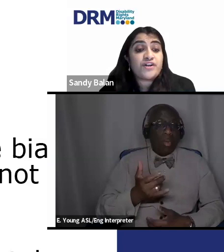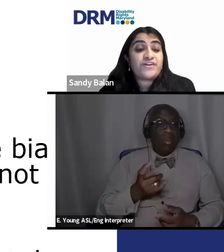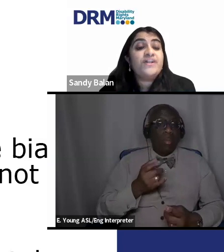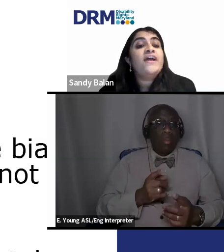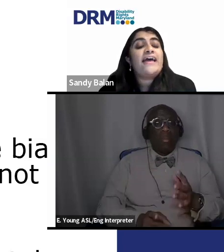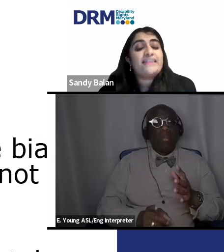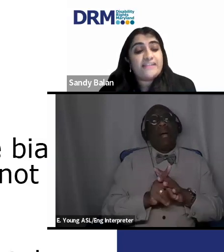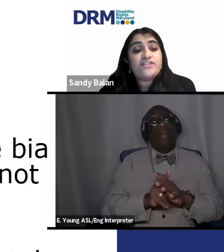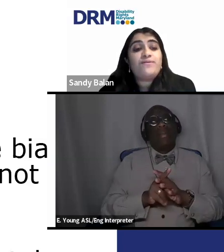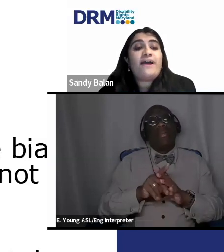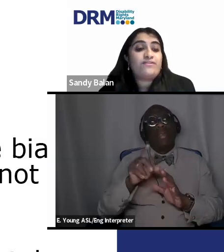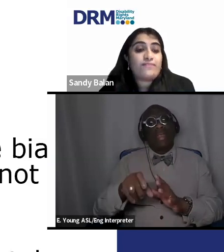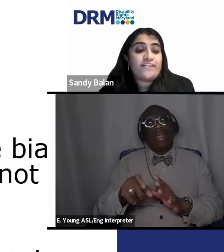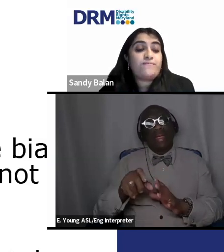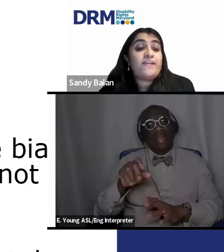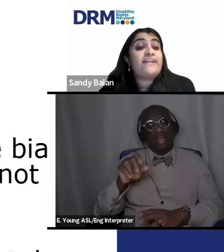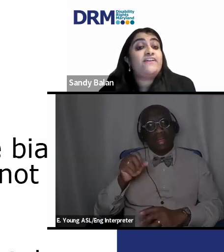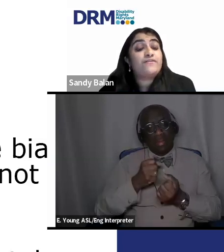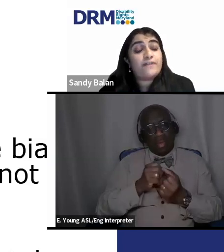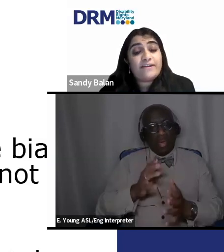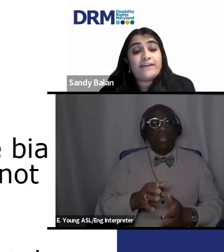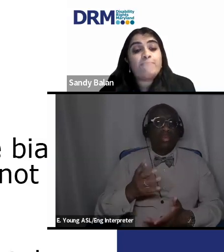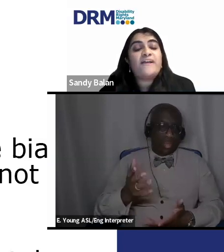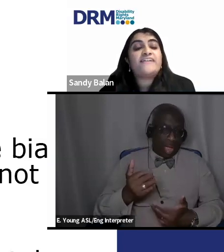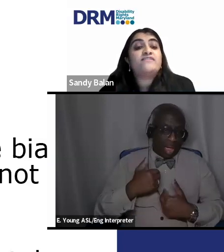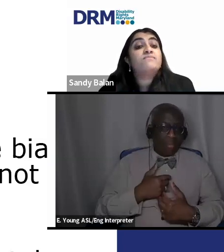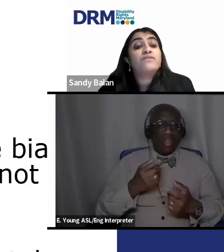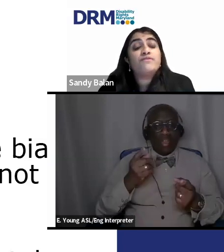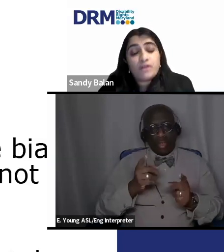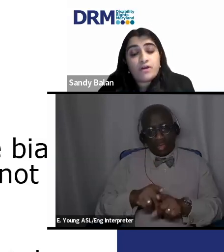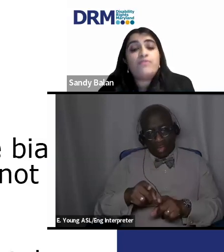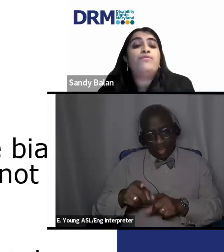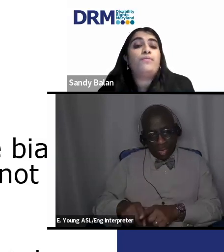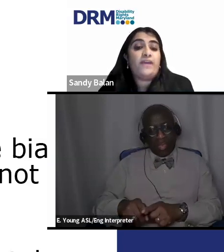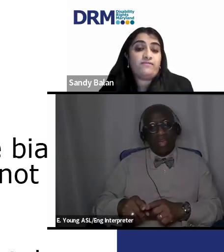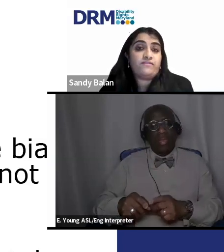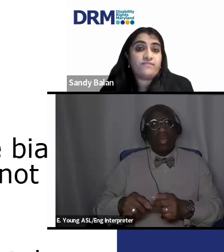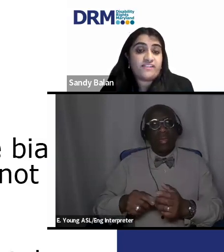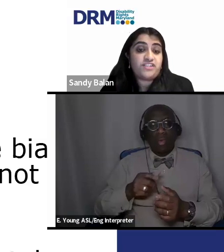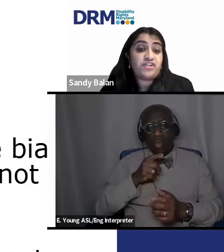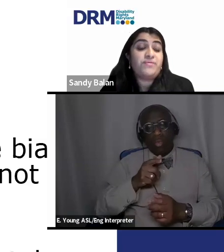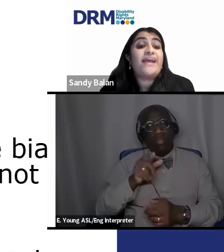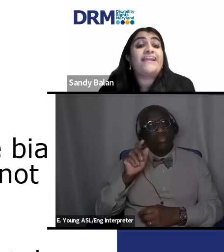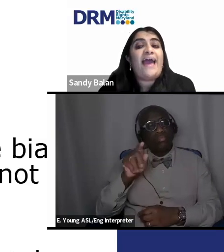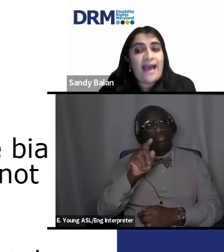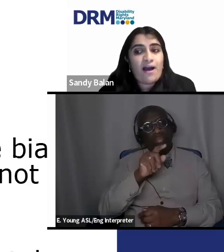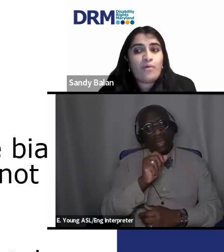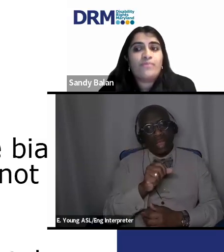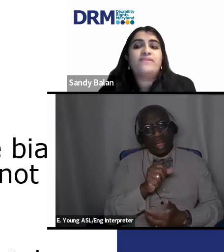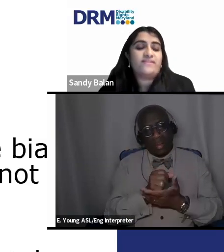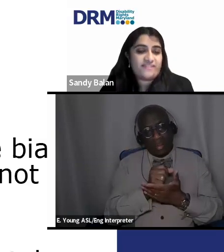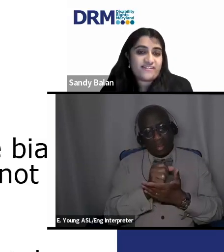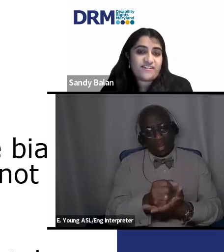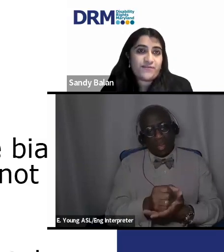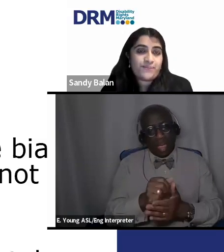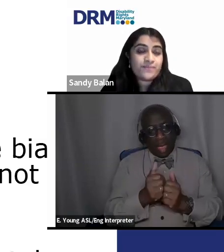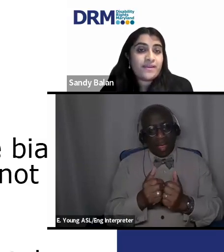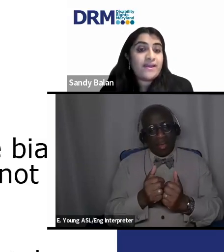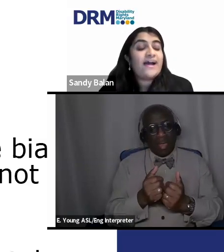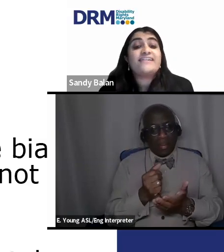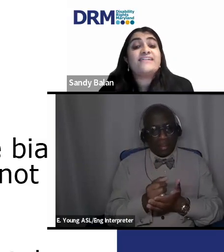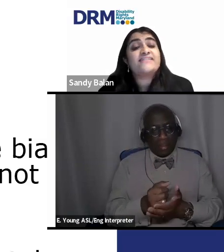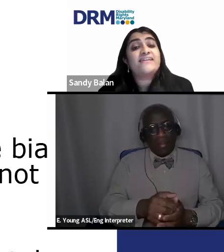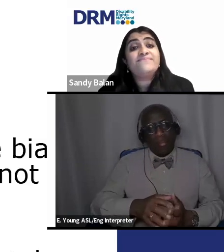in the future, at least you have an arrangement and an agreement in place so you know who will be able to assist you and how they'll assist